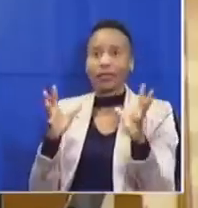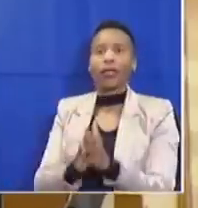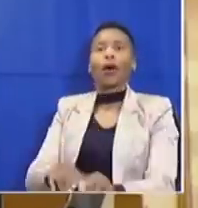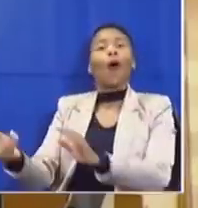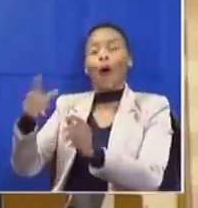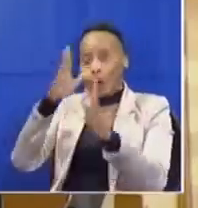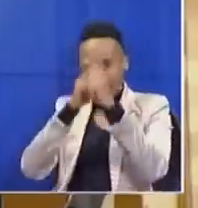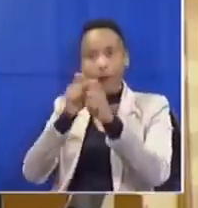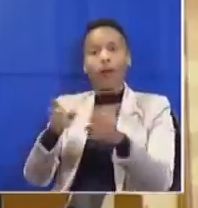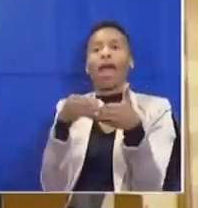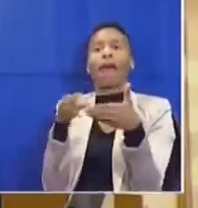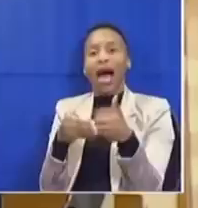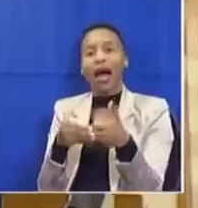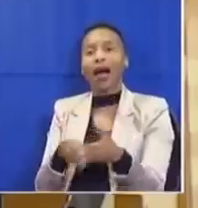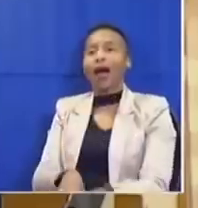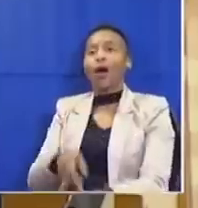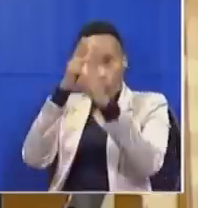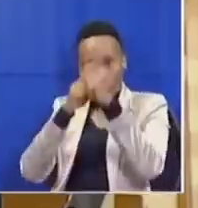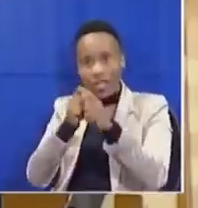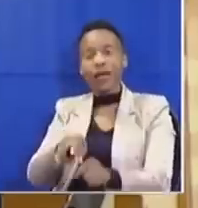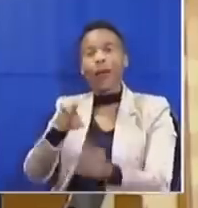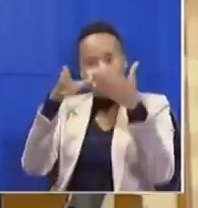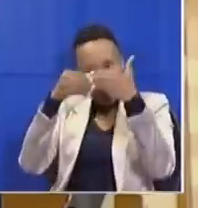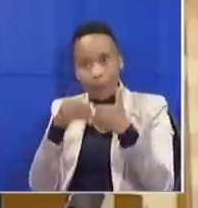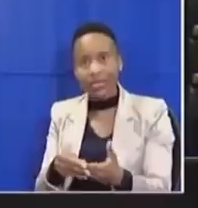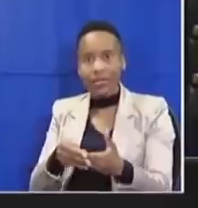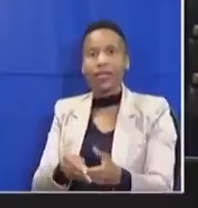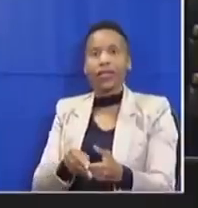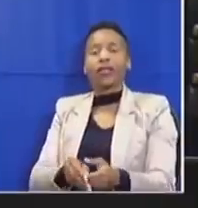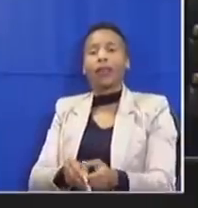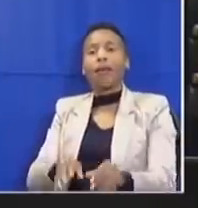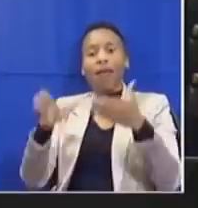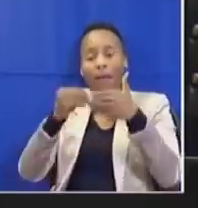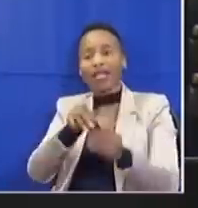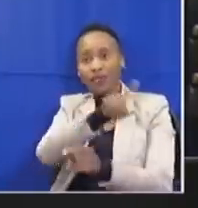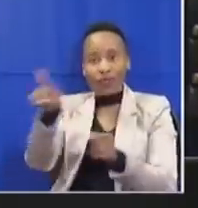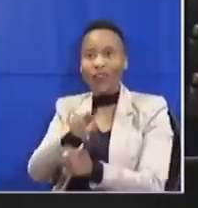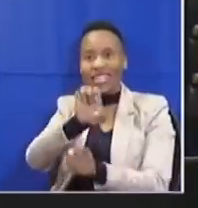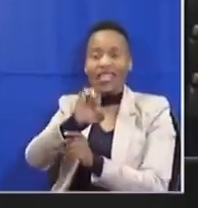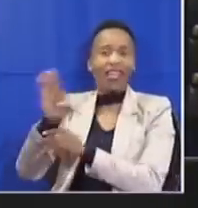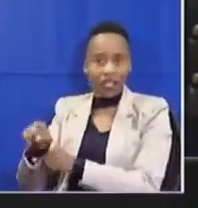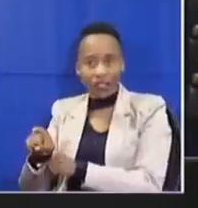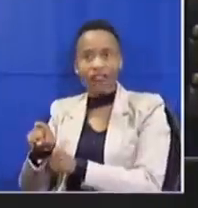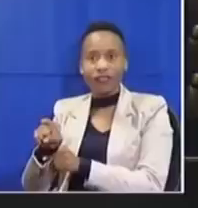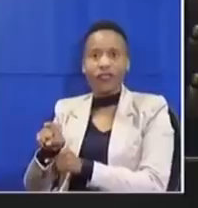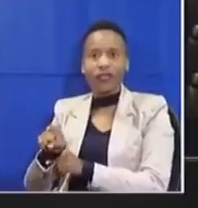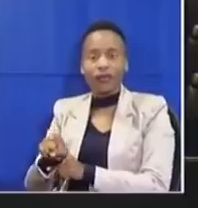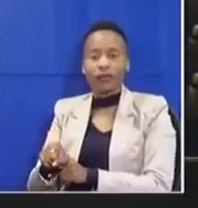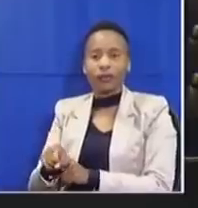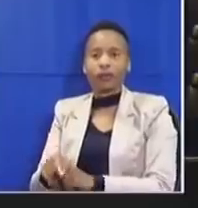the students. Honourable members, the poor as a plight. You are not interested in the plight of the poor. You